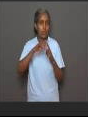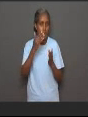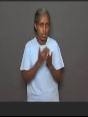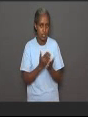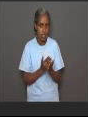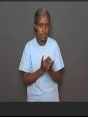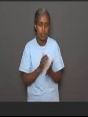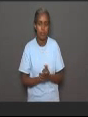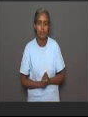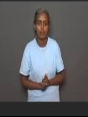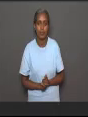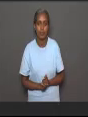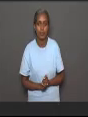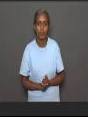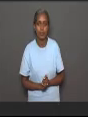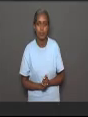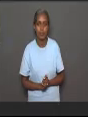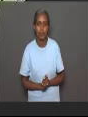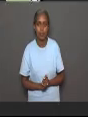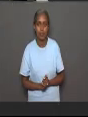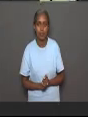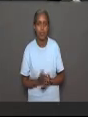let's get back to our lesson.